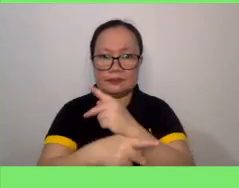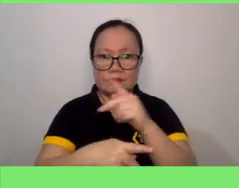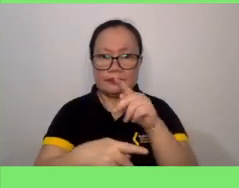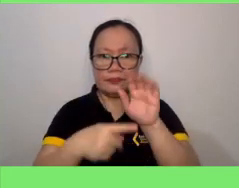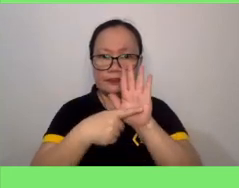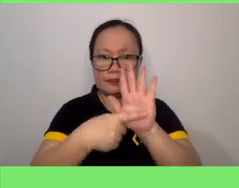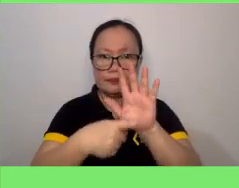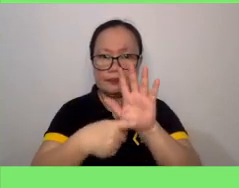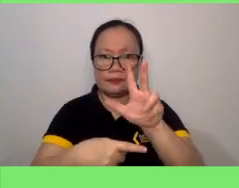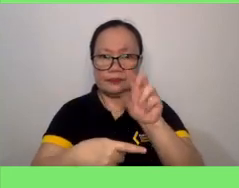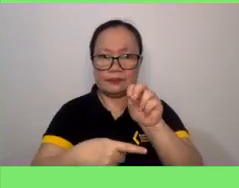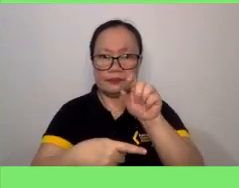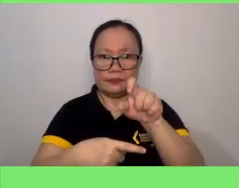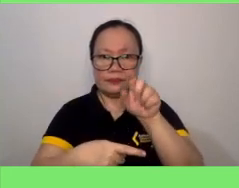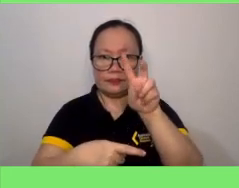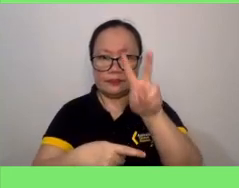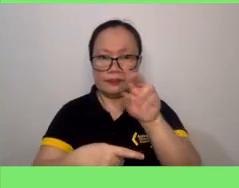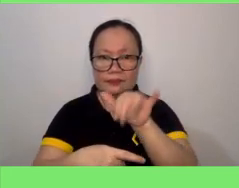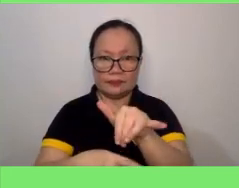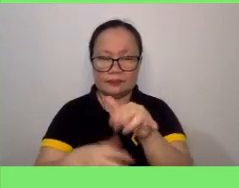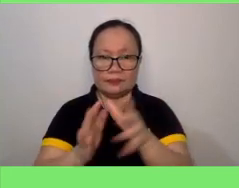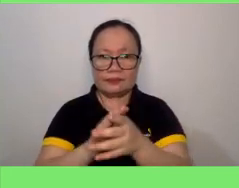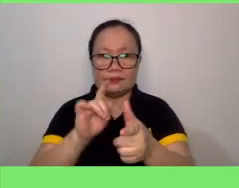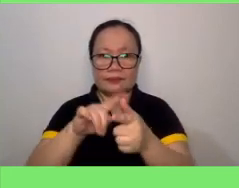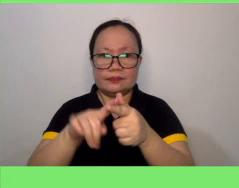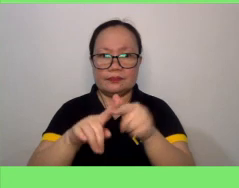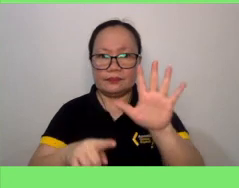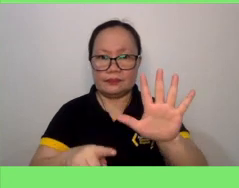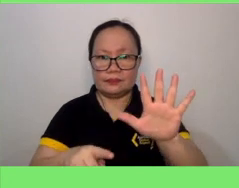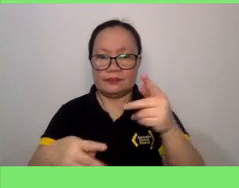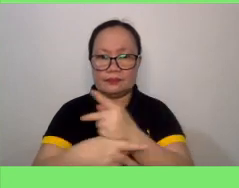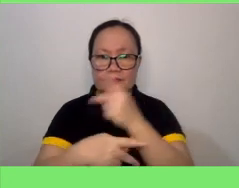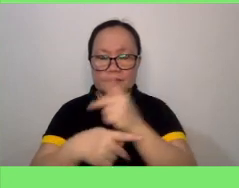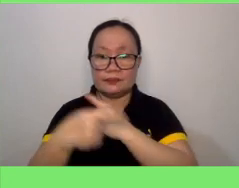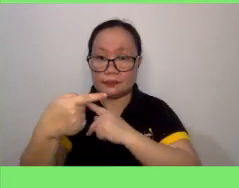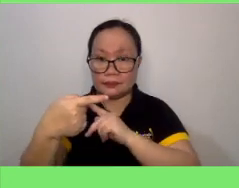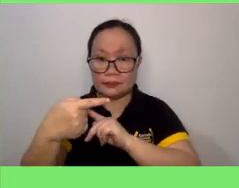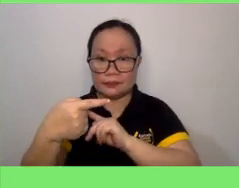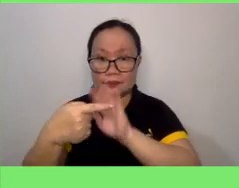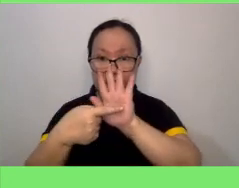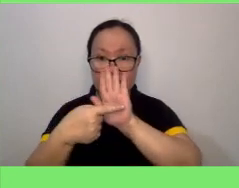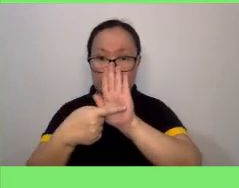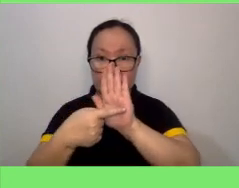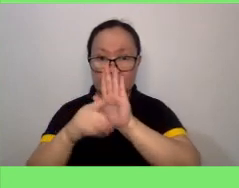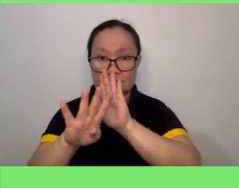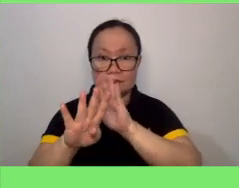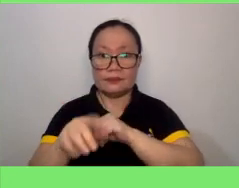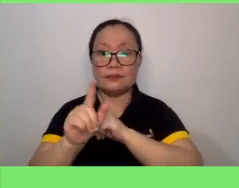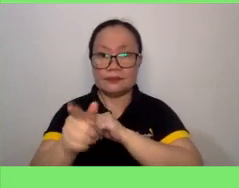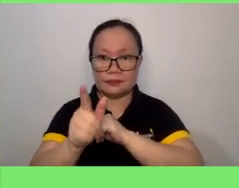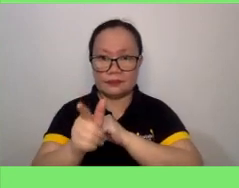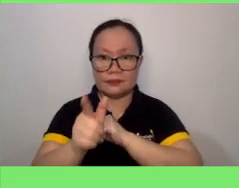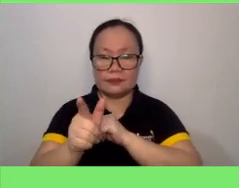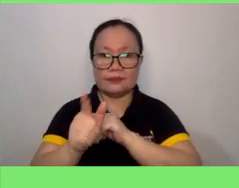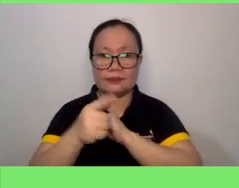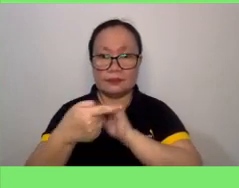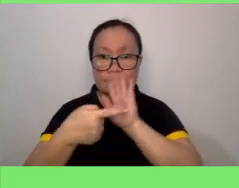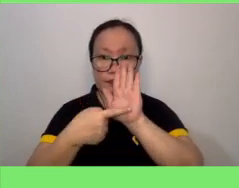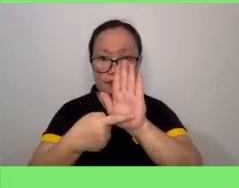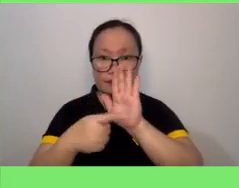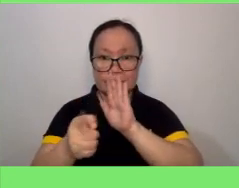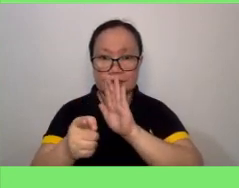copy lang, x squared y. And then, 5 times negative 4, this is negative 20, x.